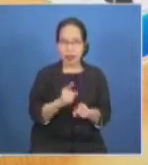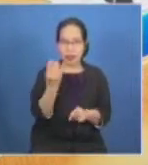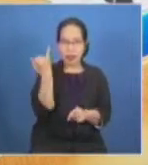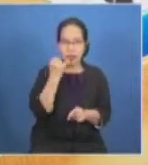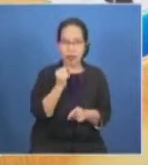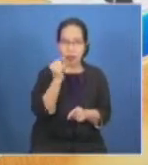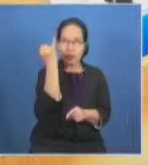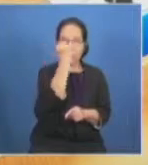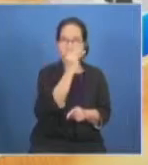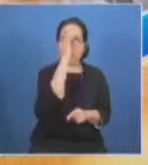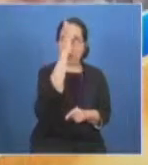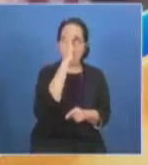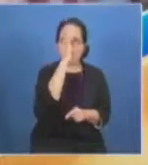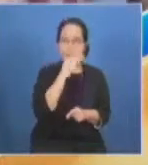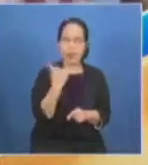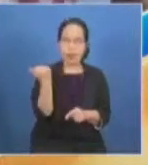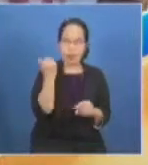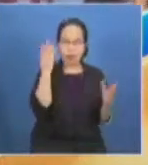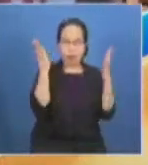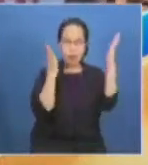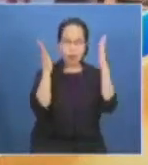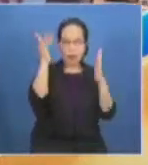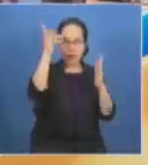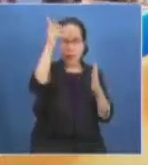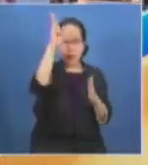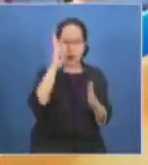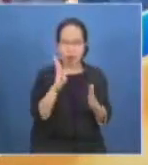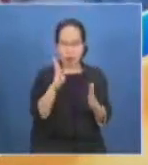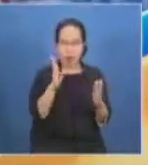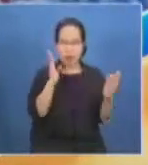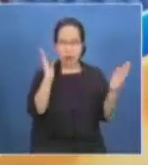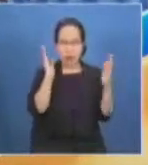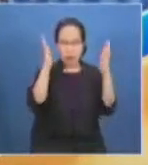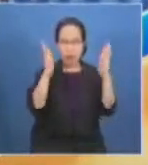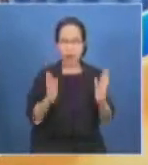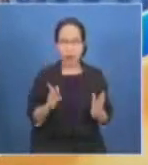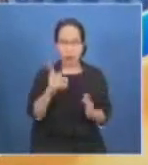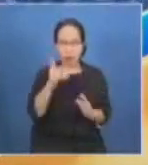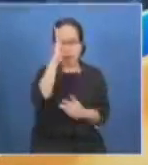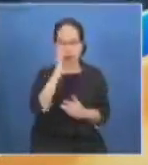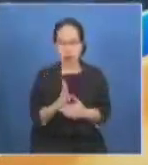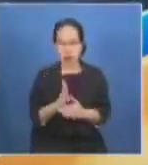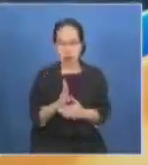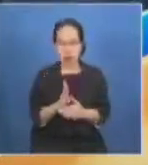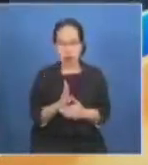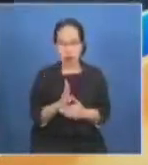like what Job did and the other servants of God.